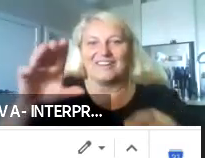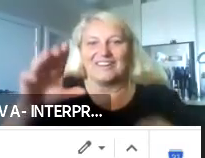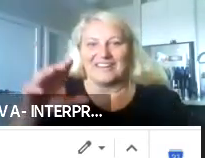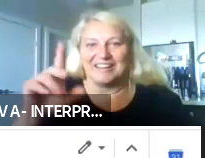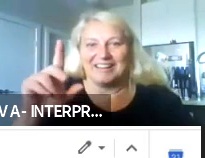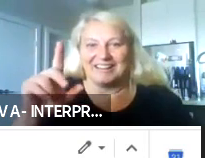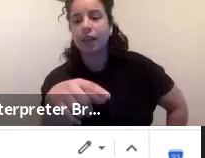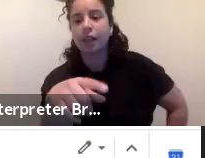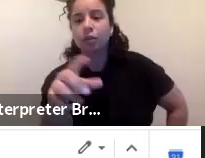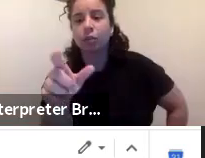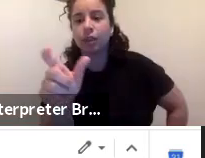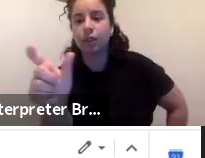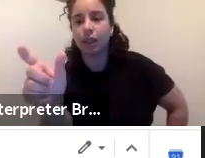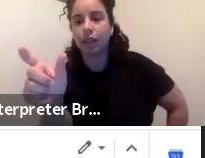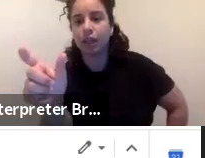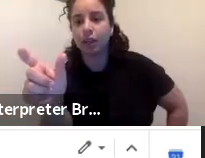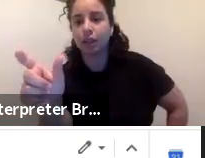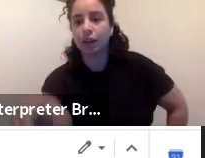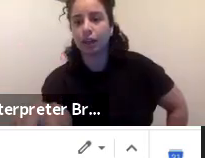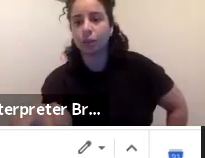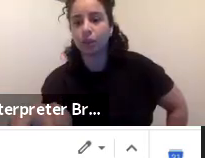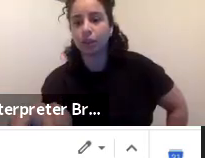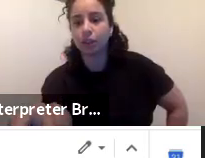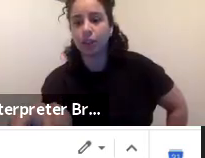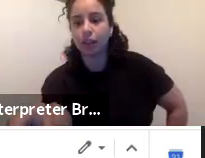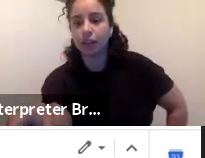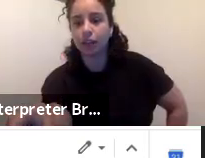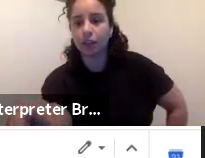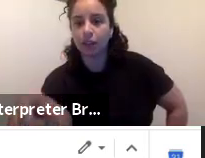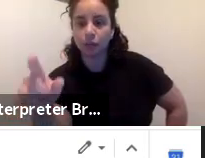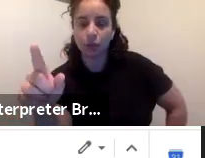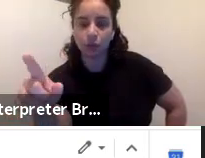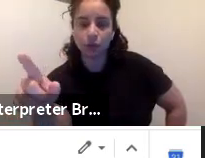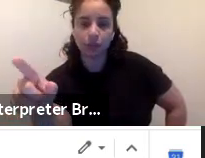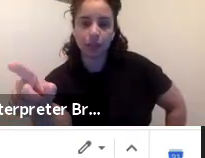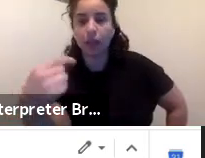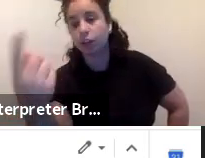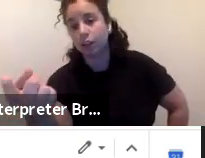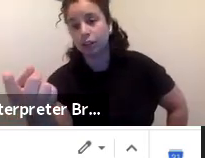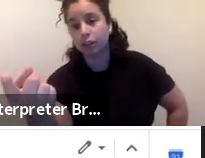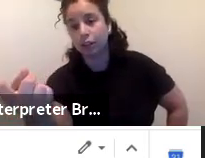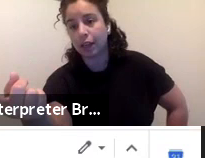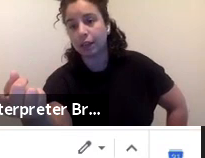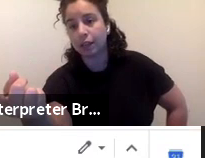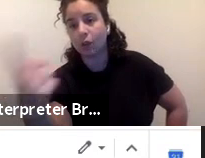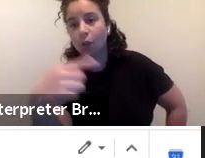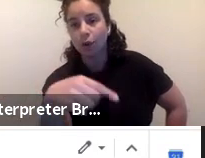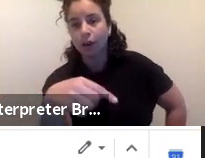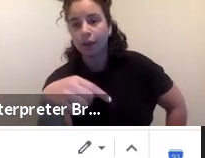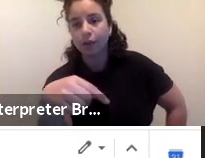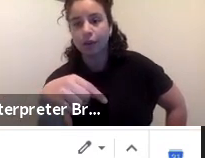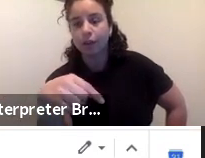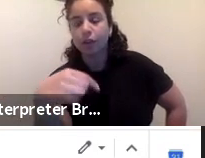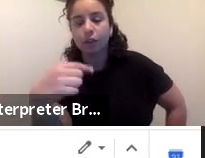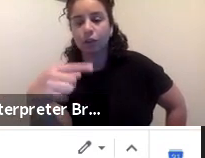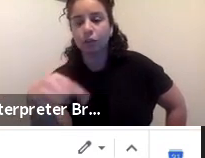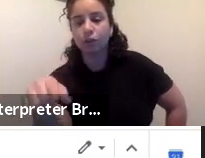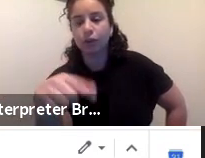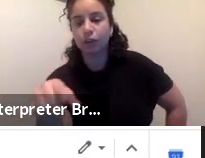This is Brooke. We're just saying that once the tiles went to the side, that we could only see, I could either see Landon or